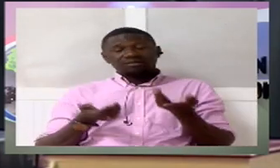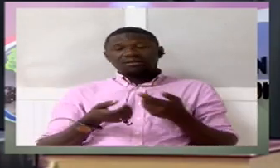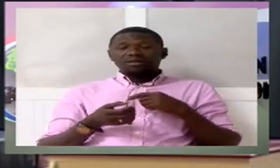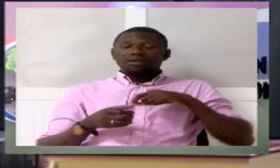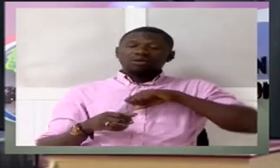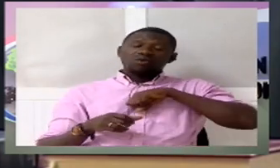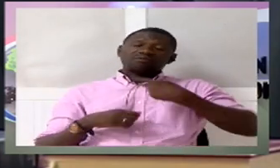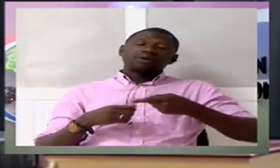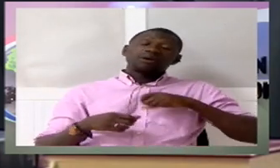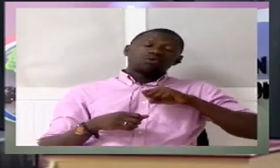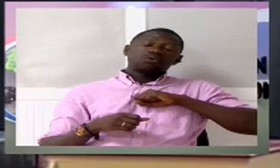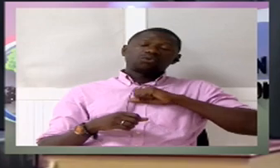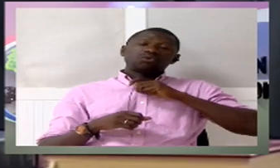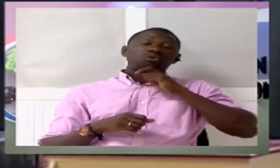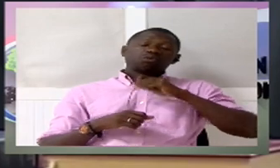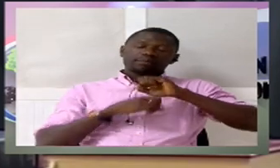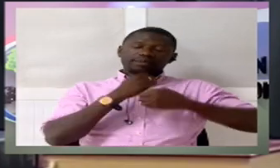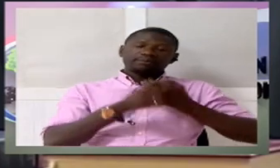my husband. Aninke ma fana.